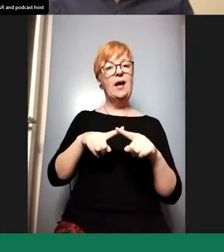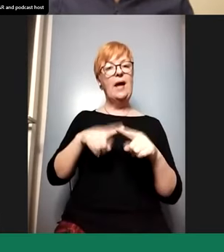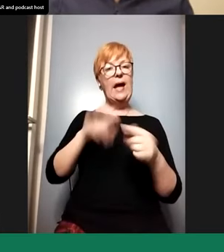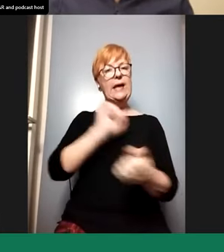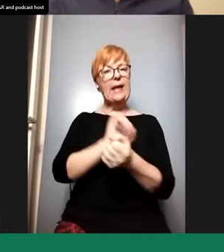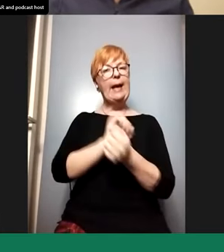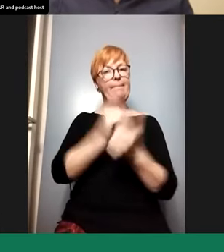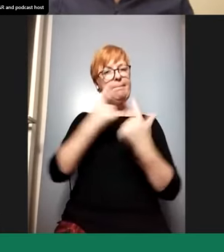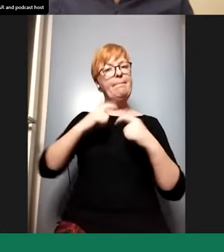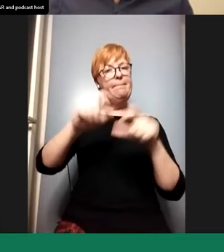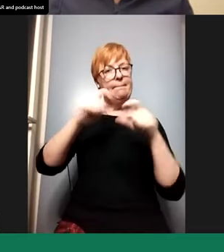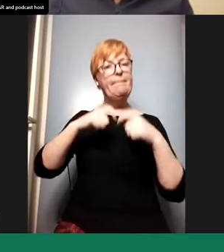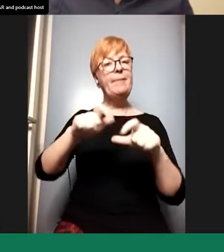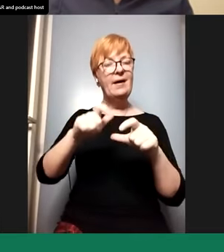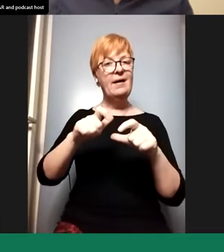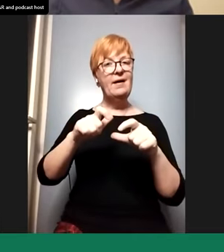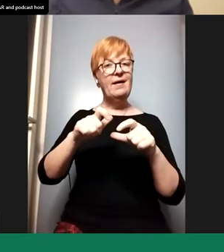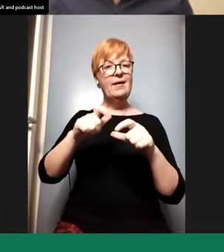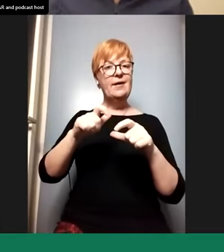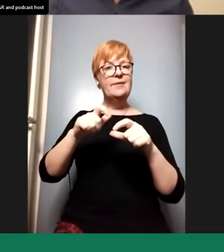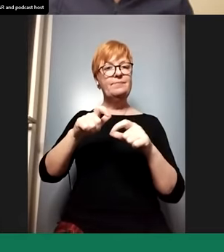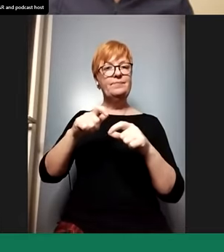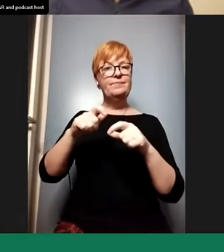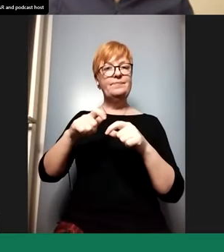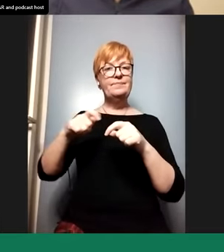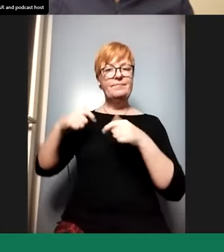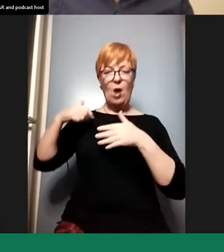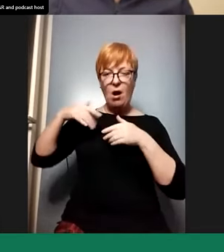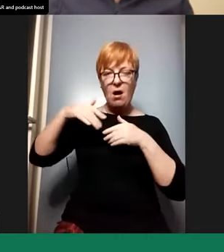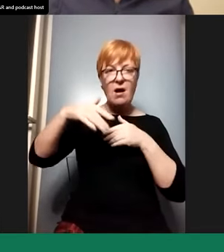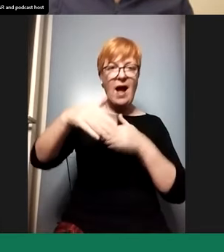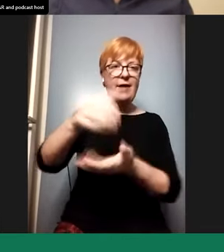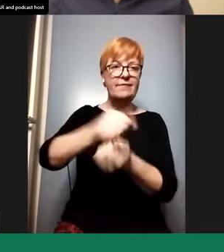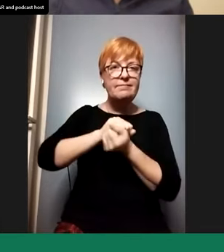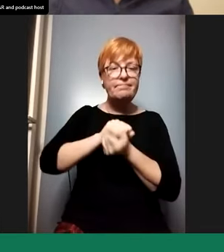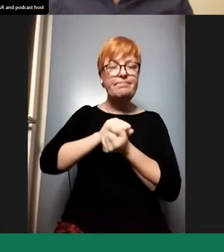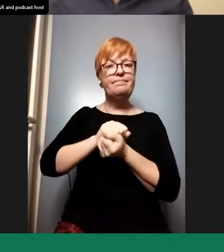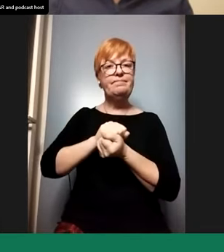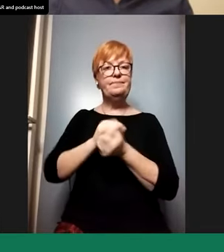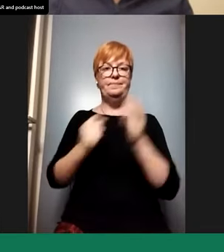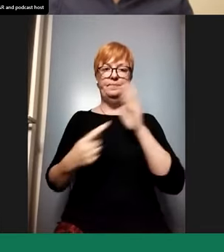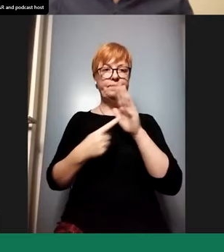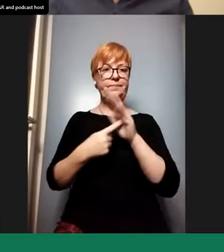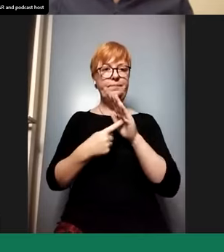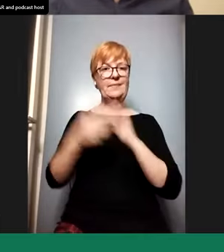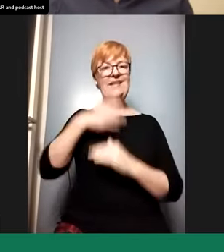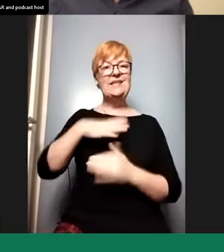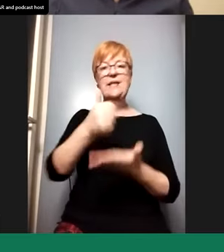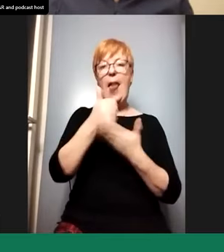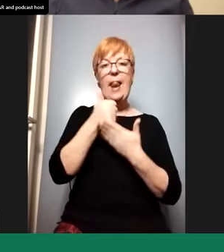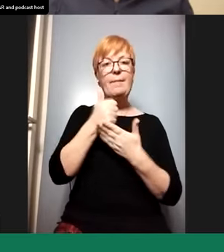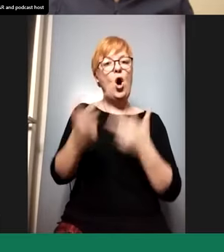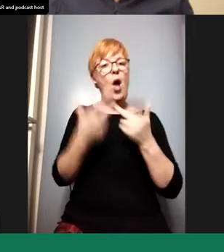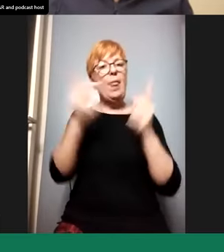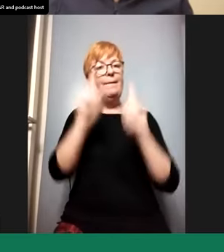sort of keep things together as well, keep things archived and everything. And we need help from other people who can collect